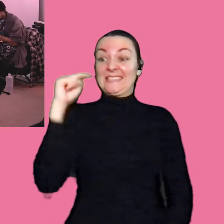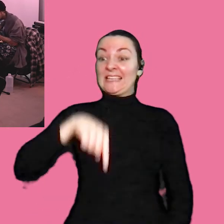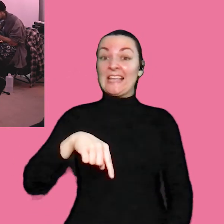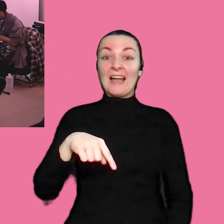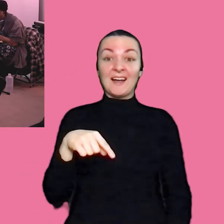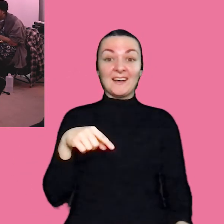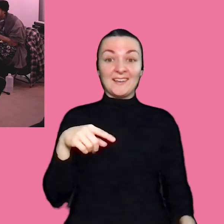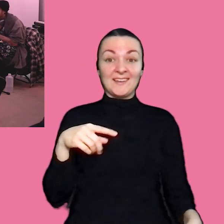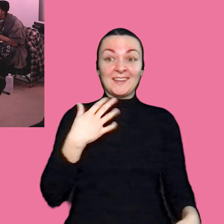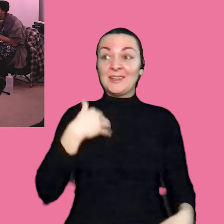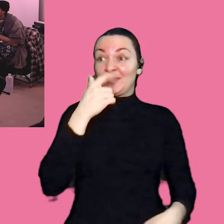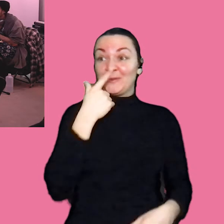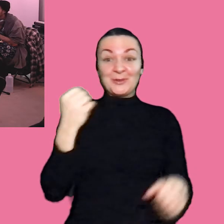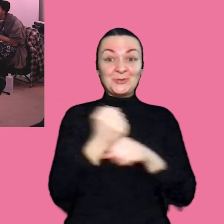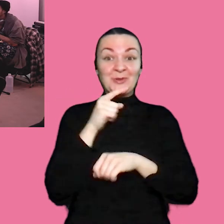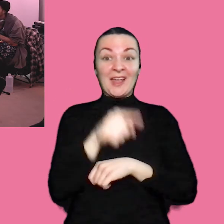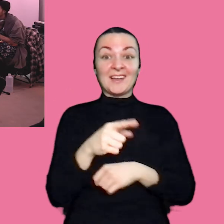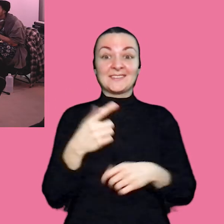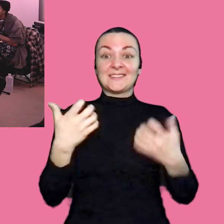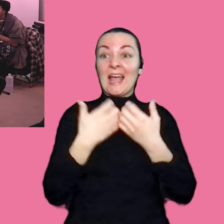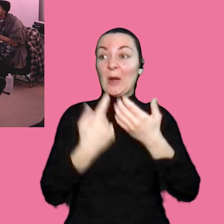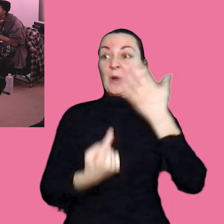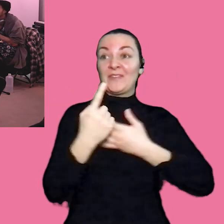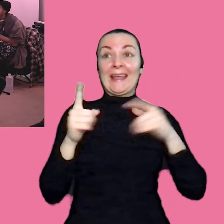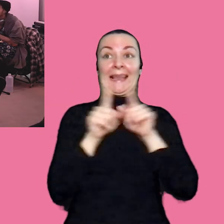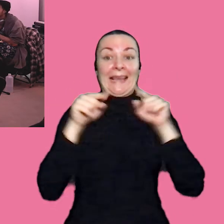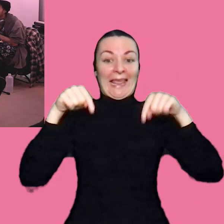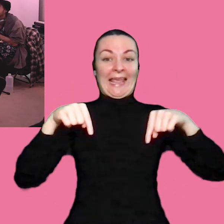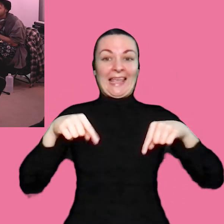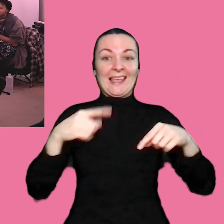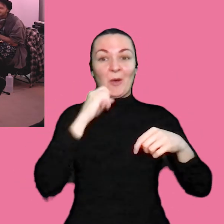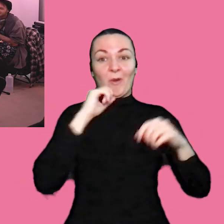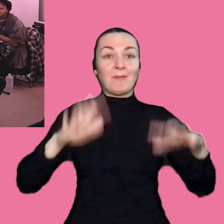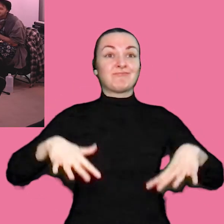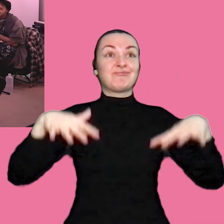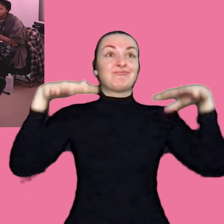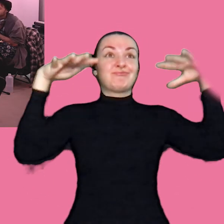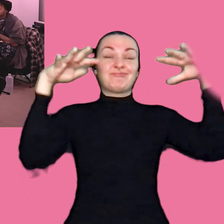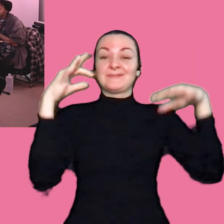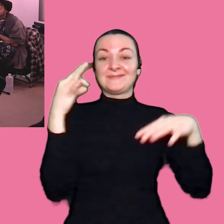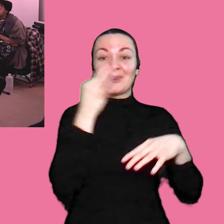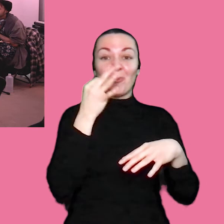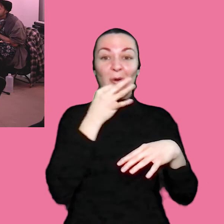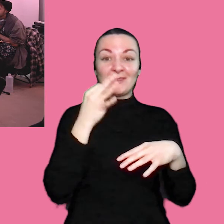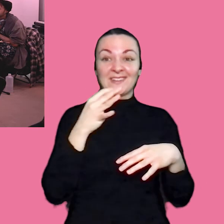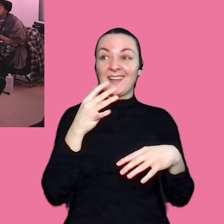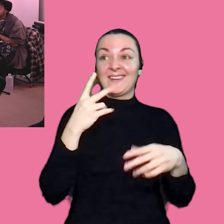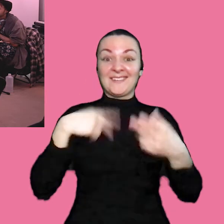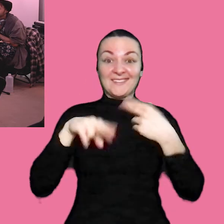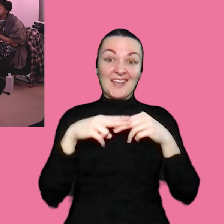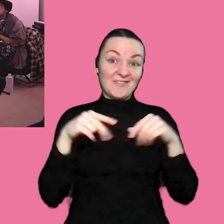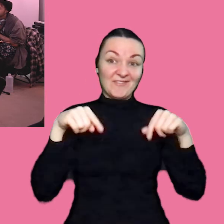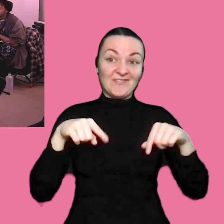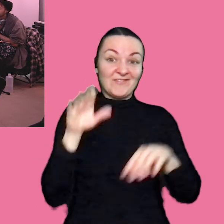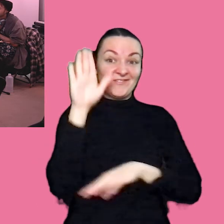here, we were like, oh, we could do that, and then we can imagine what an event like this might look like in the future, and if the sea level